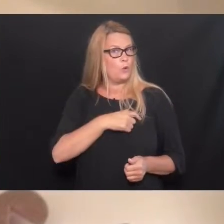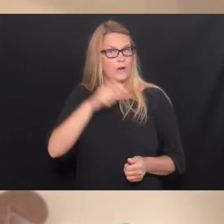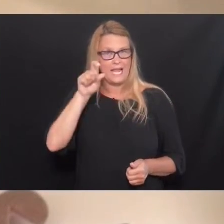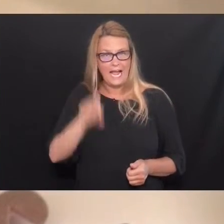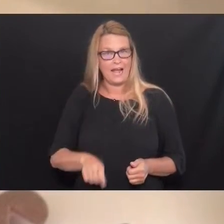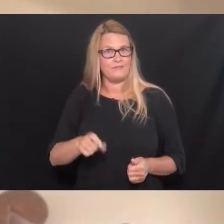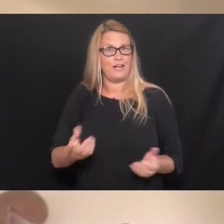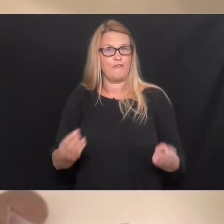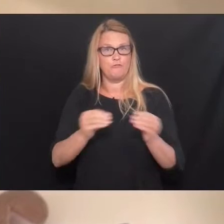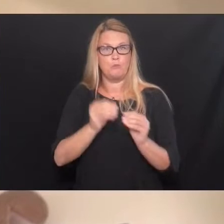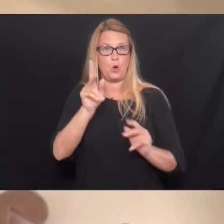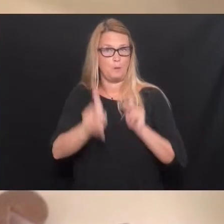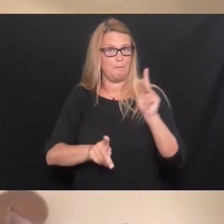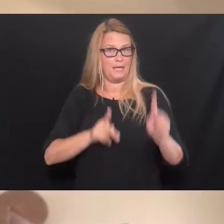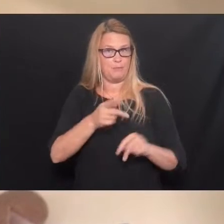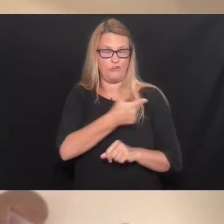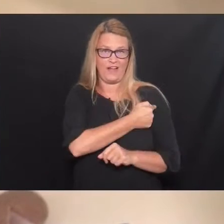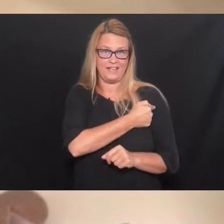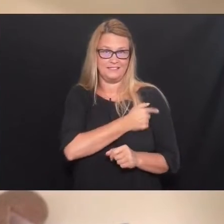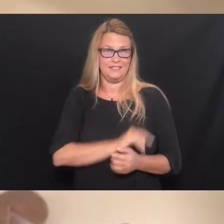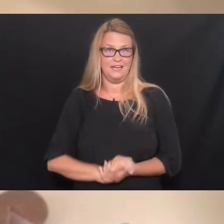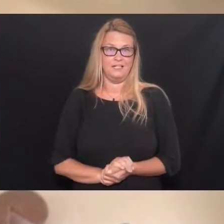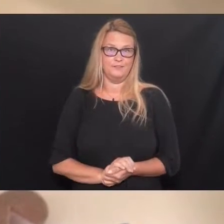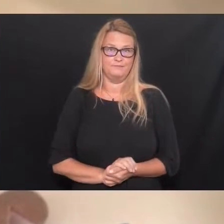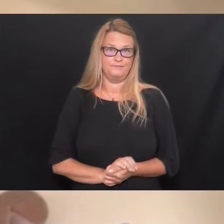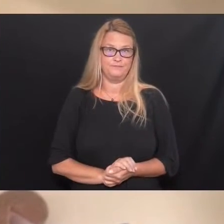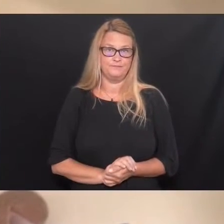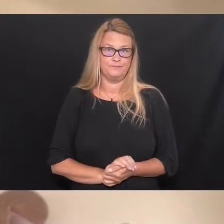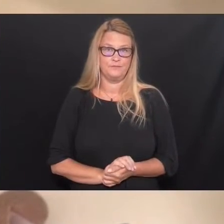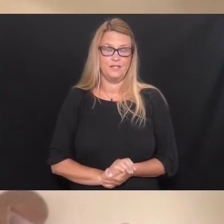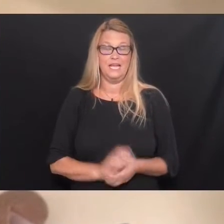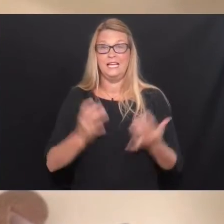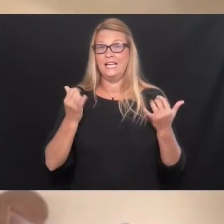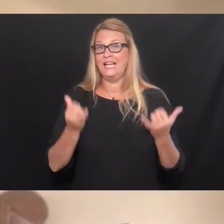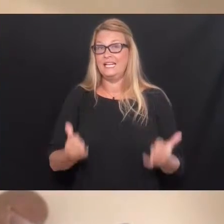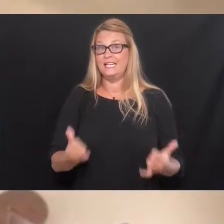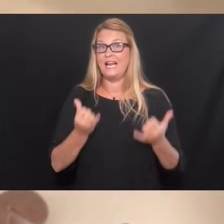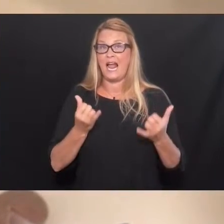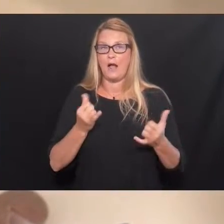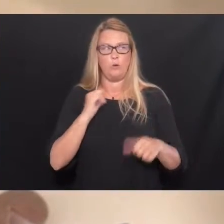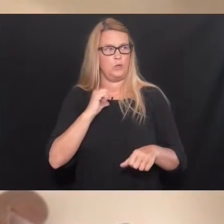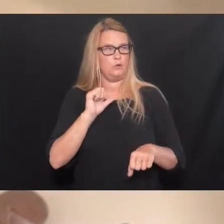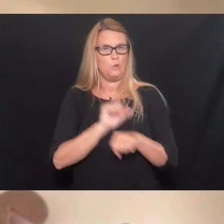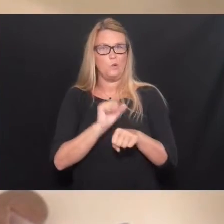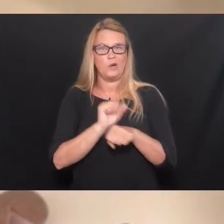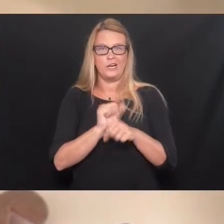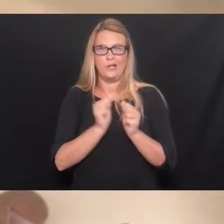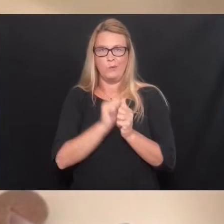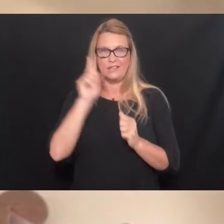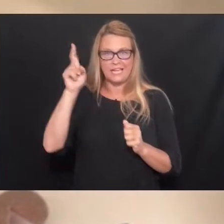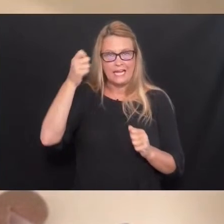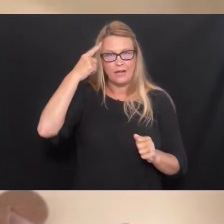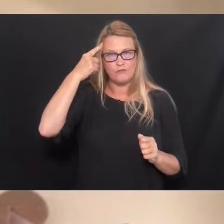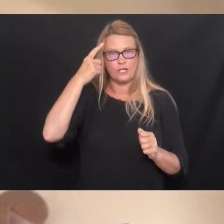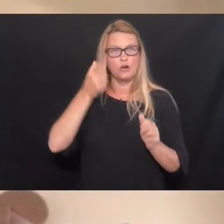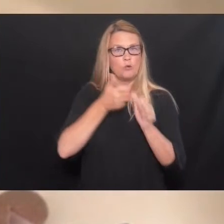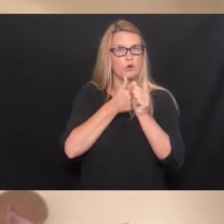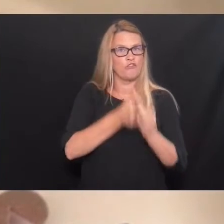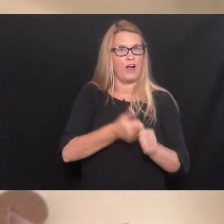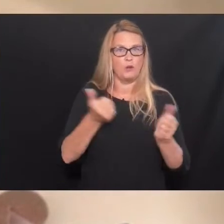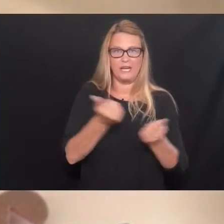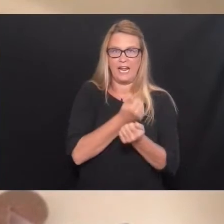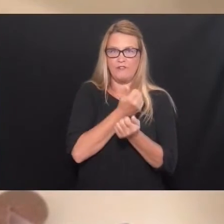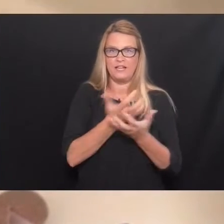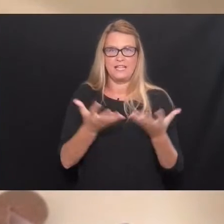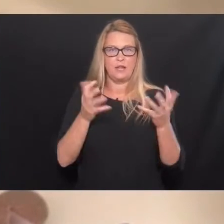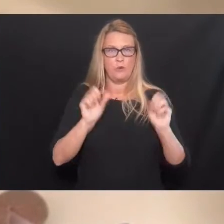more people vaccinated. As the governor pointed out, we are working with him and we are pressing at his direction to do everything